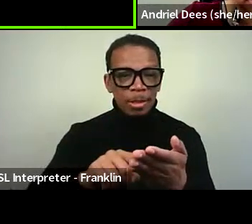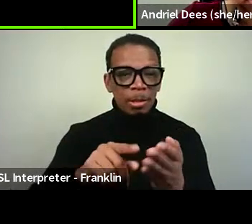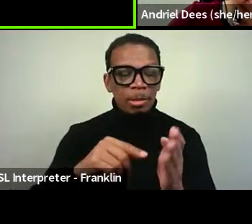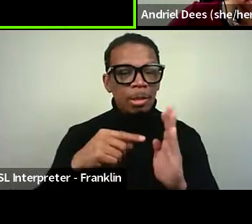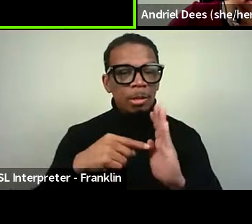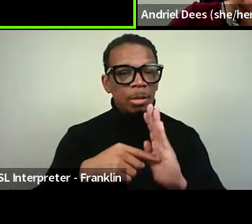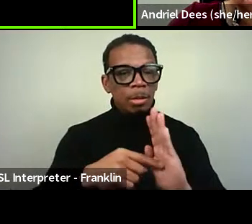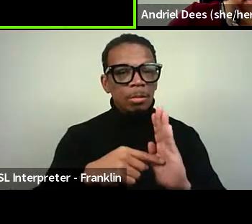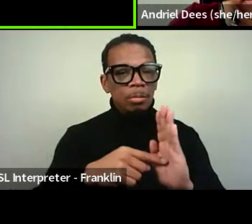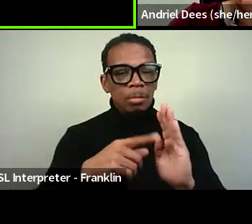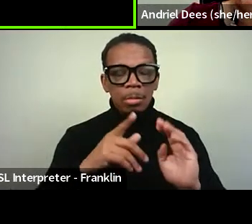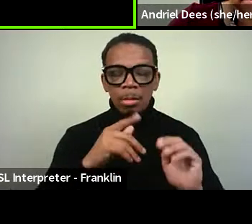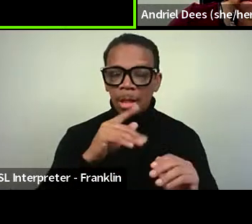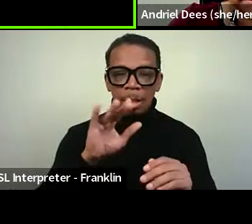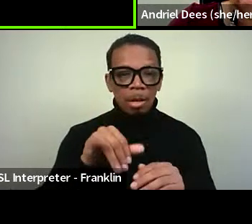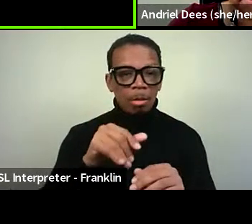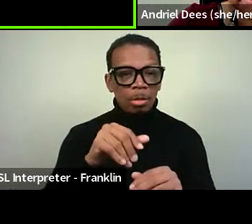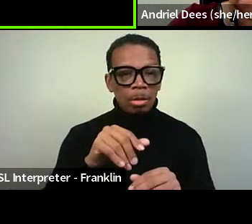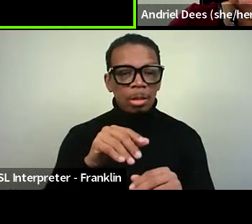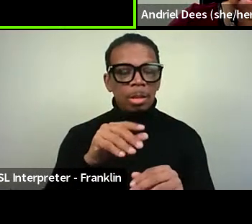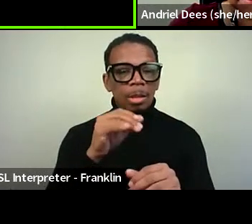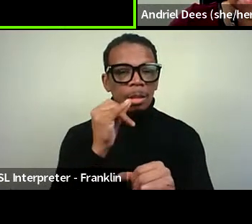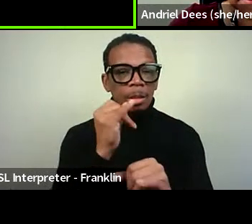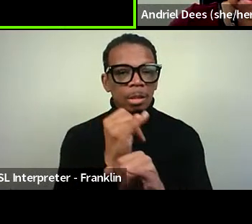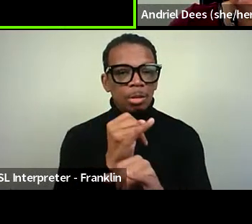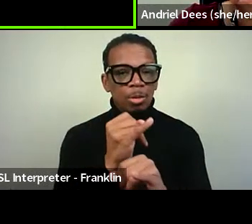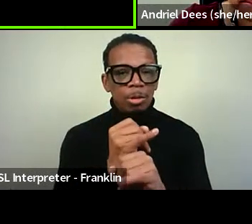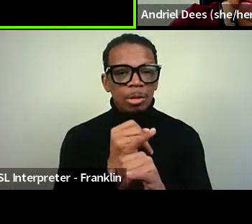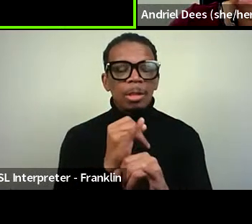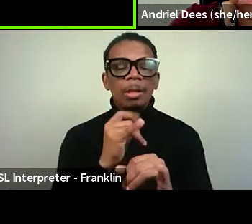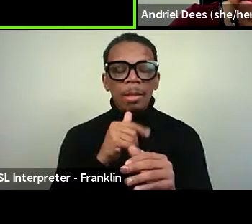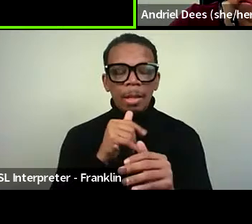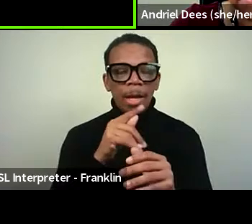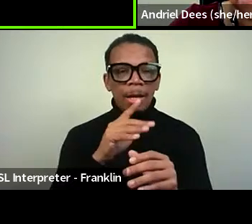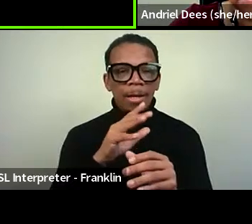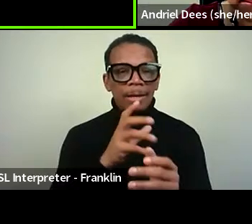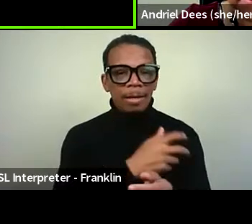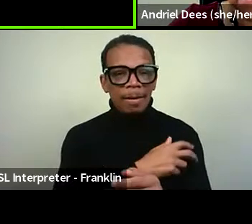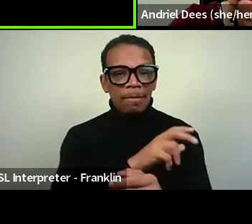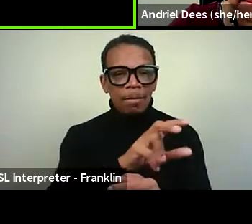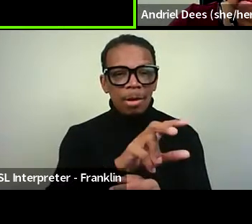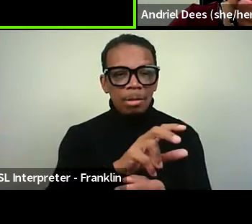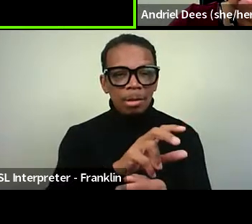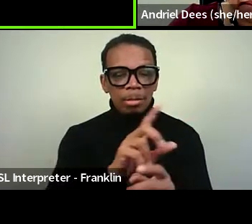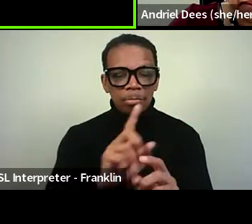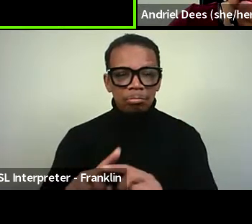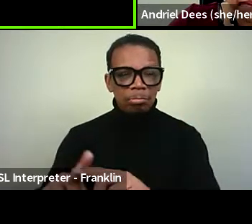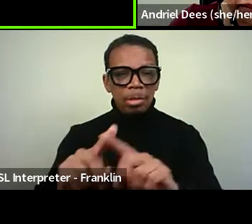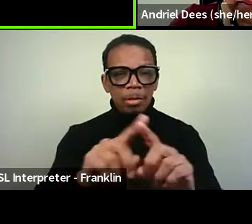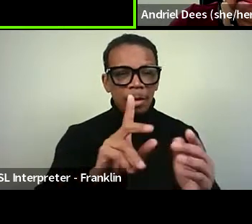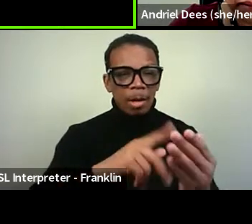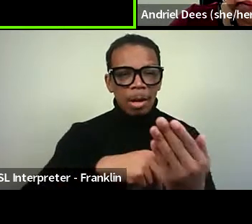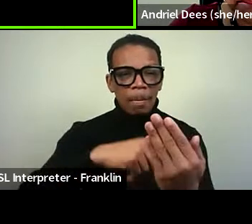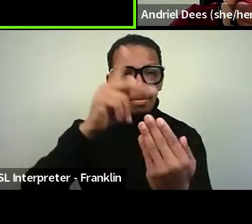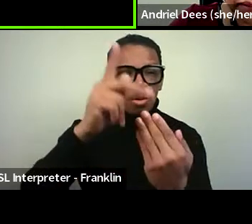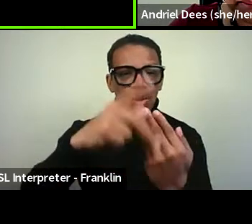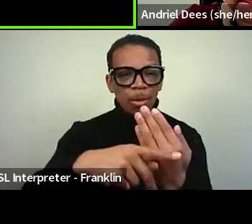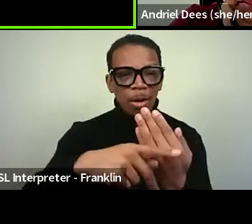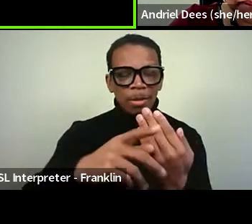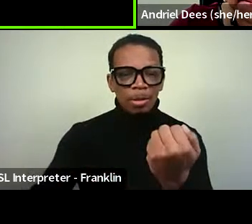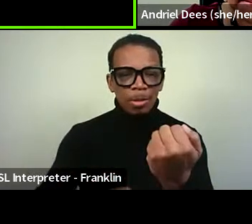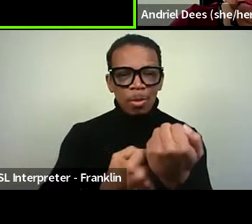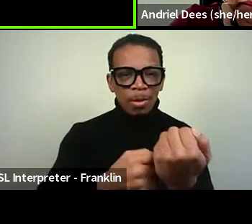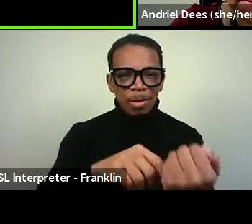indicates that those institutions that invest in programs that target and support African